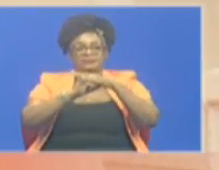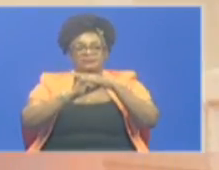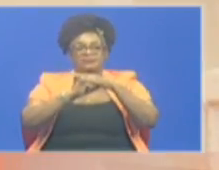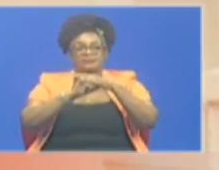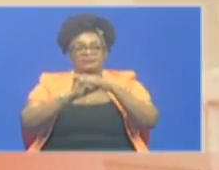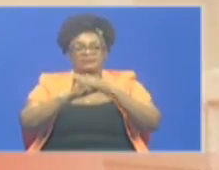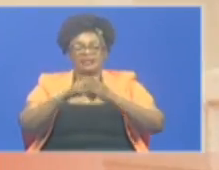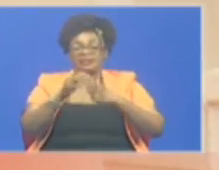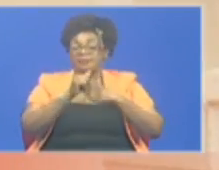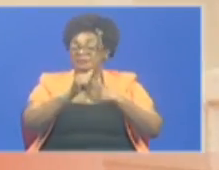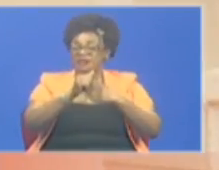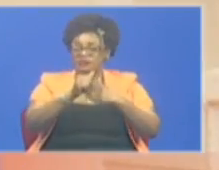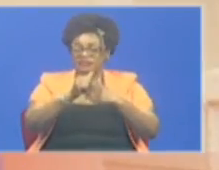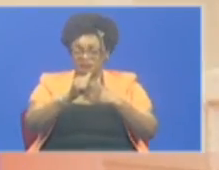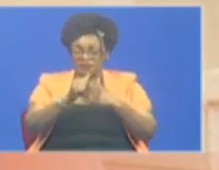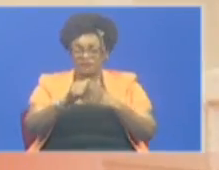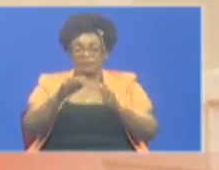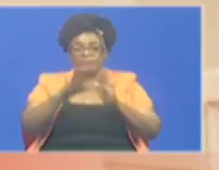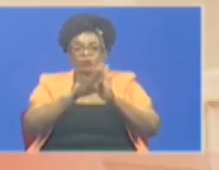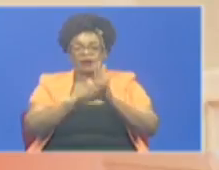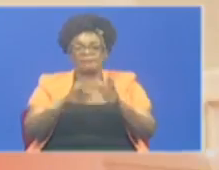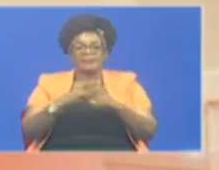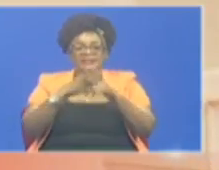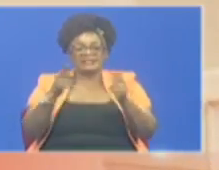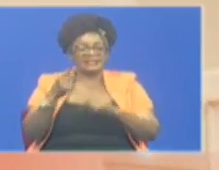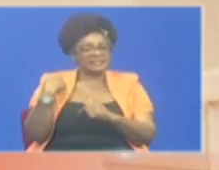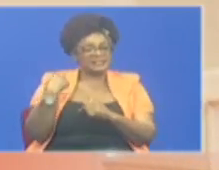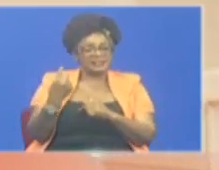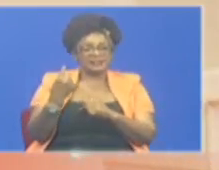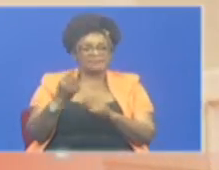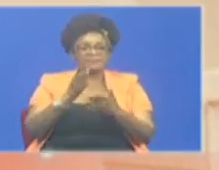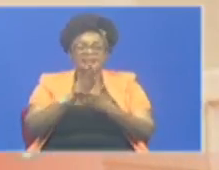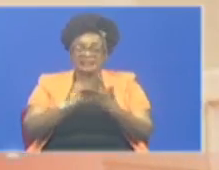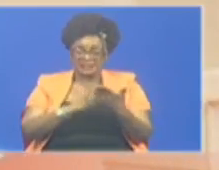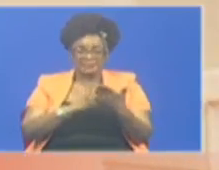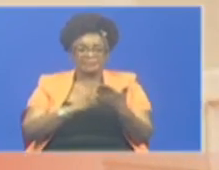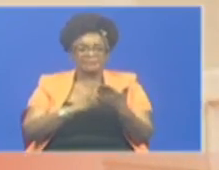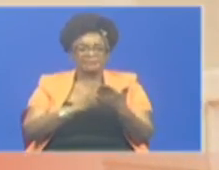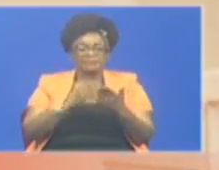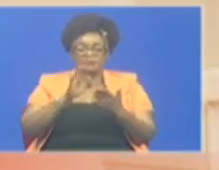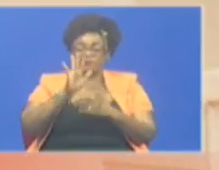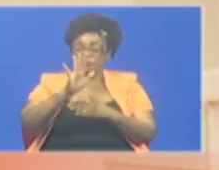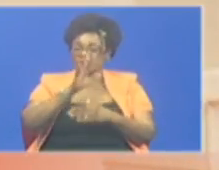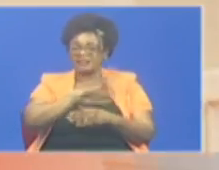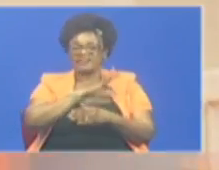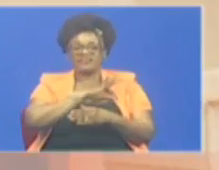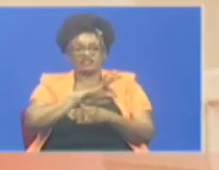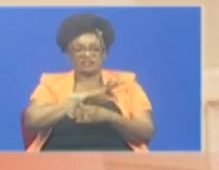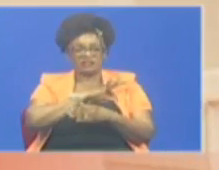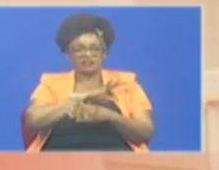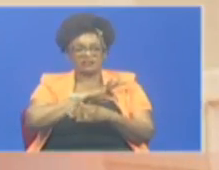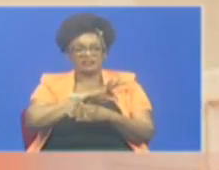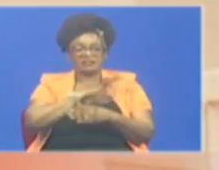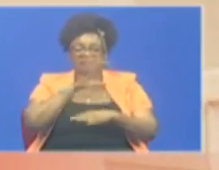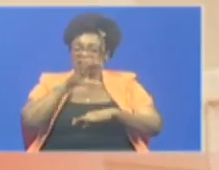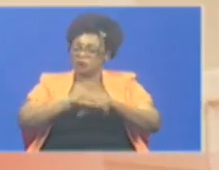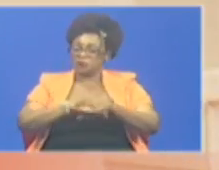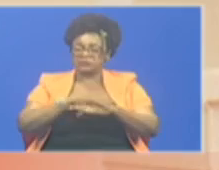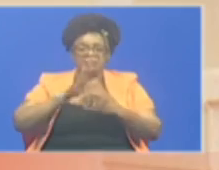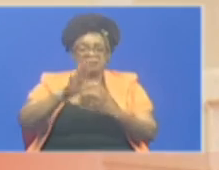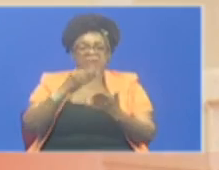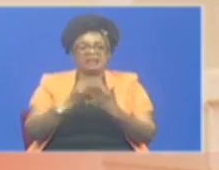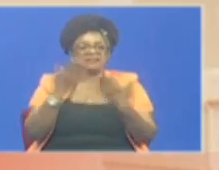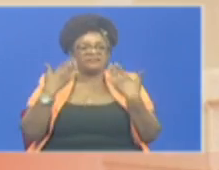the program started yesterday, and some of the initial beneficiaries have received their stipend.